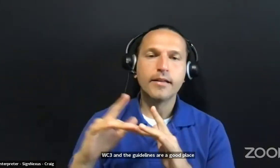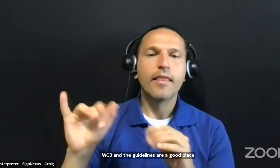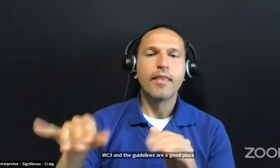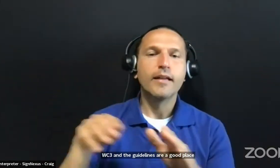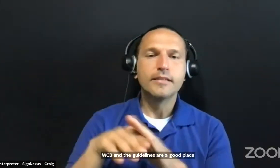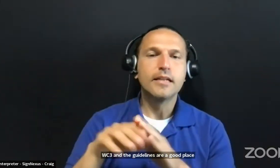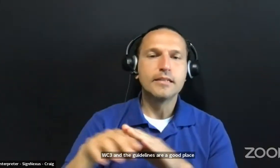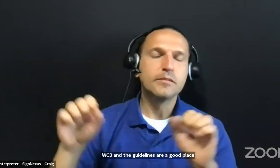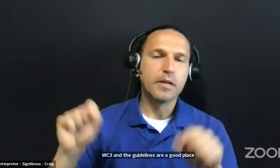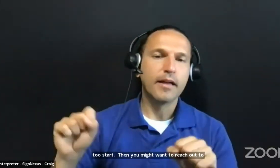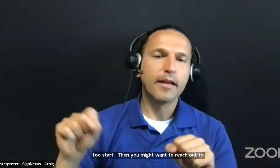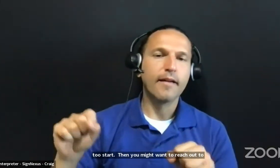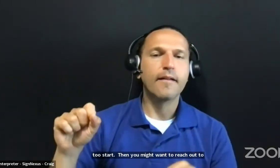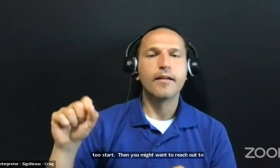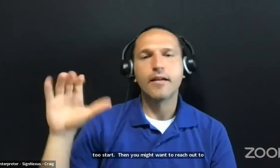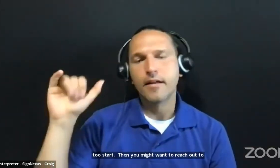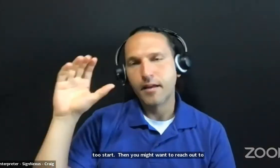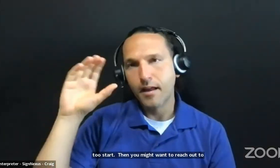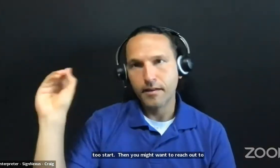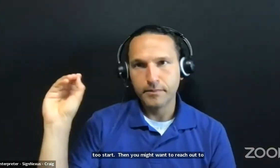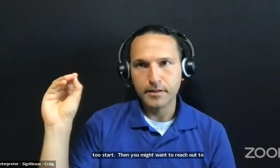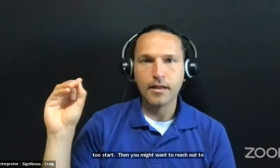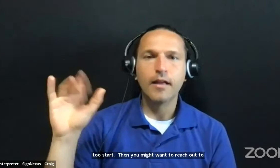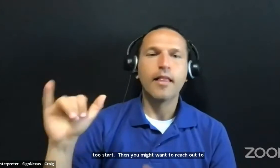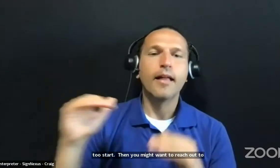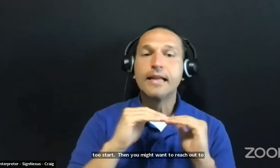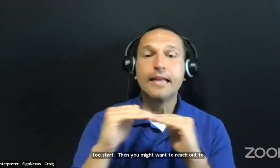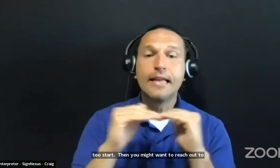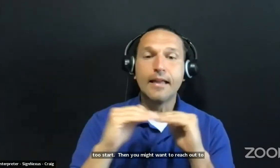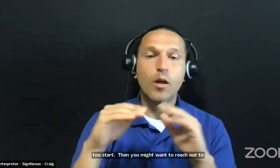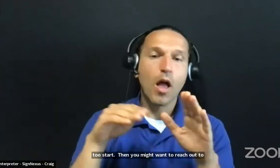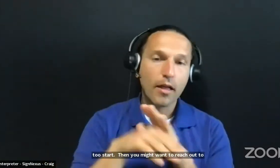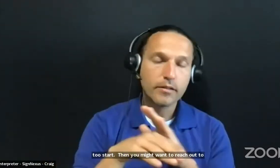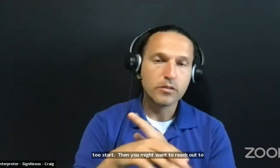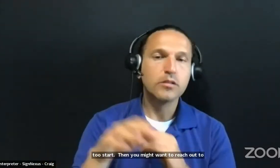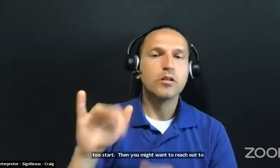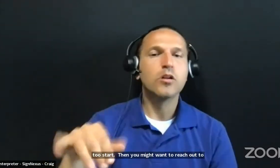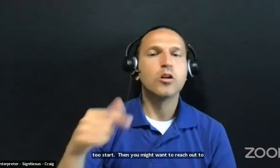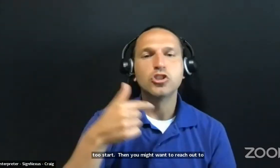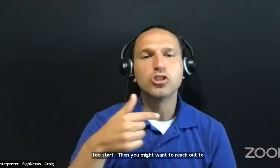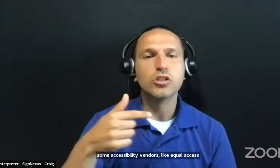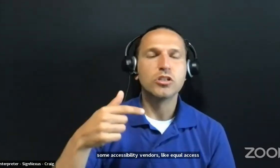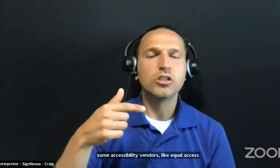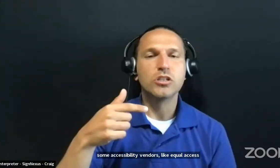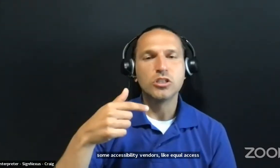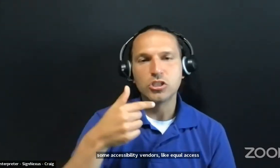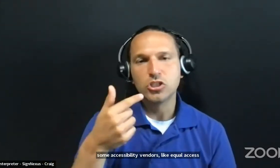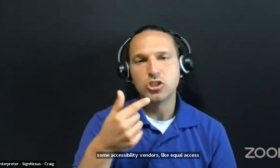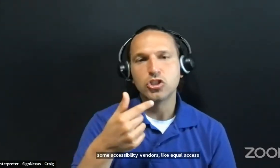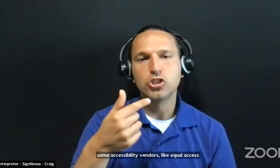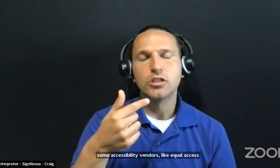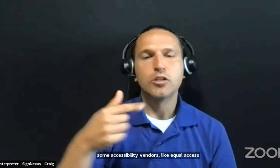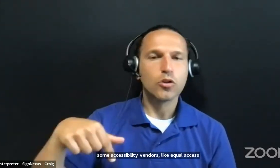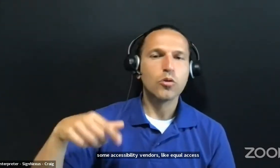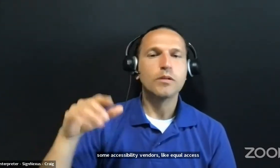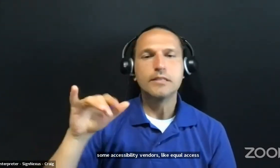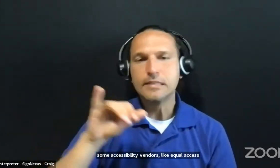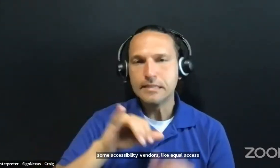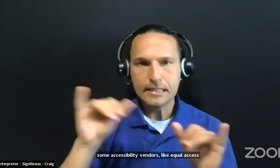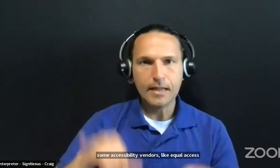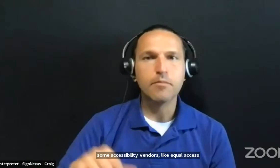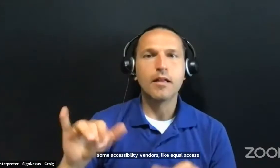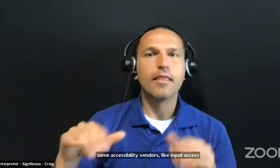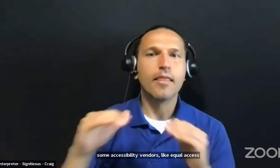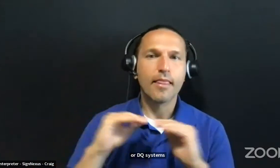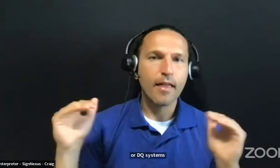accessibility vendors like Equal Access or DQ Systems, Level Access. I know